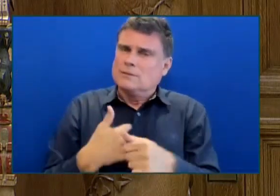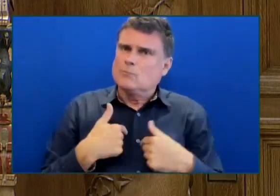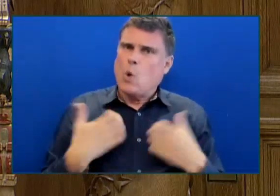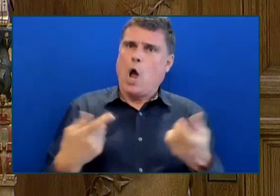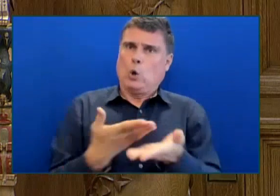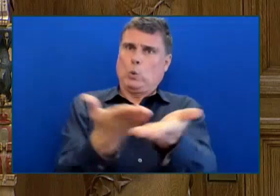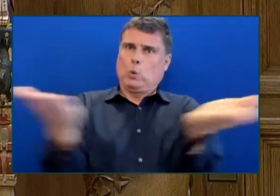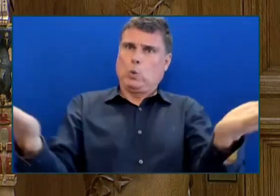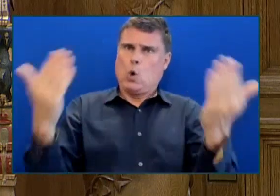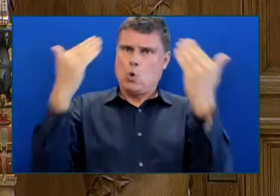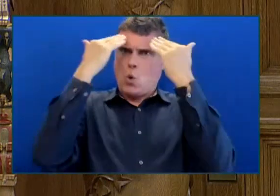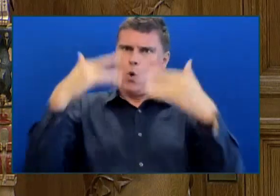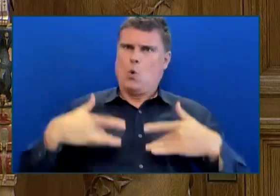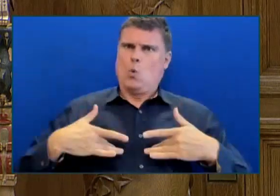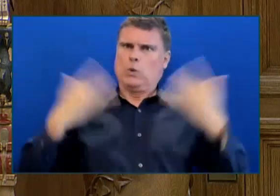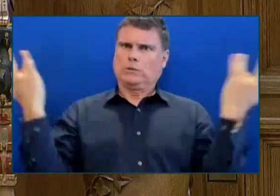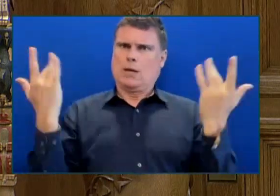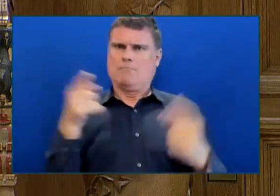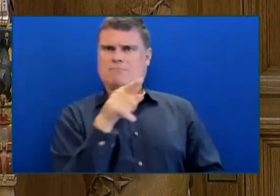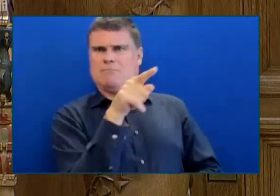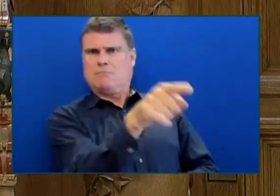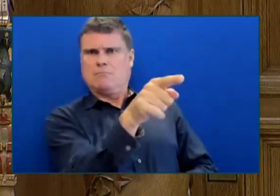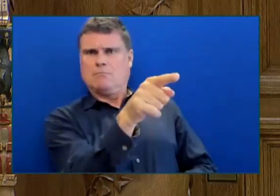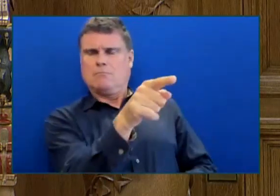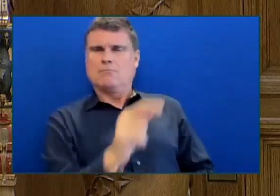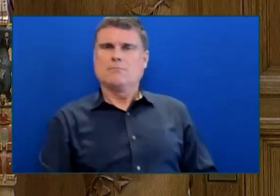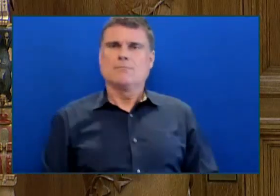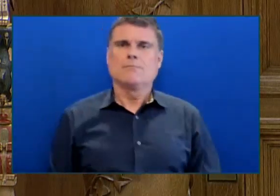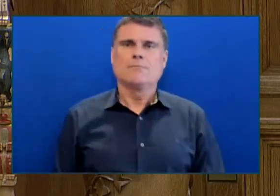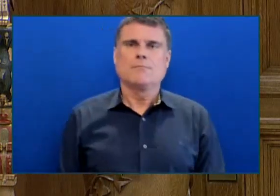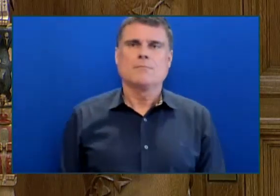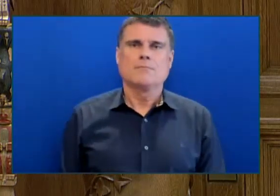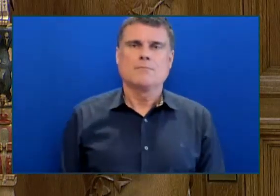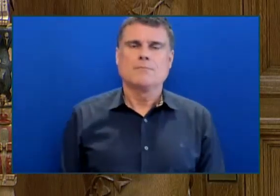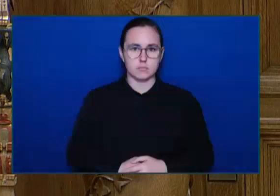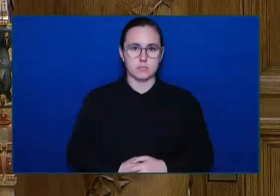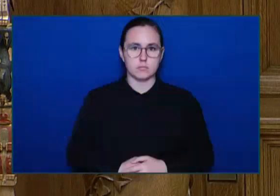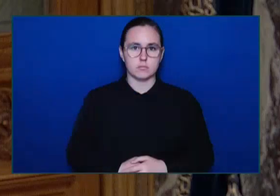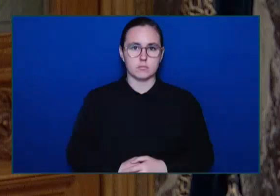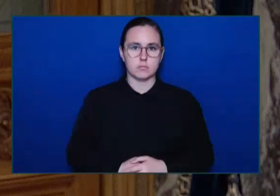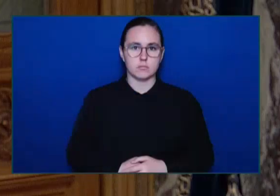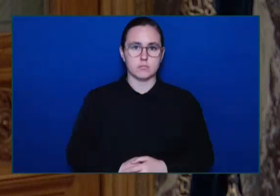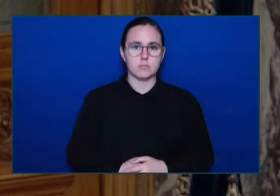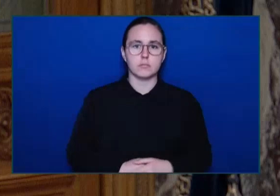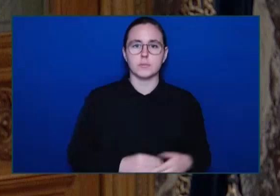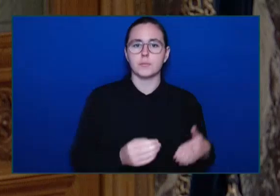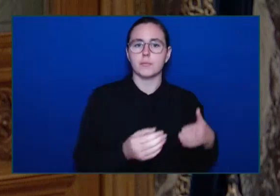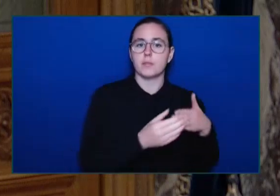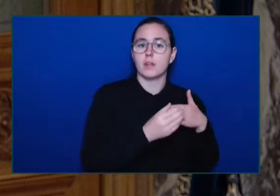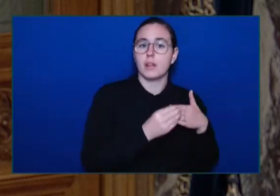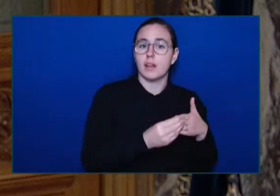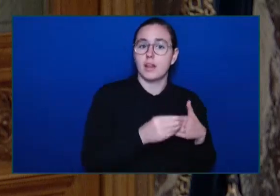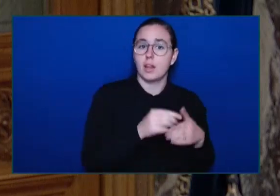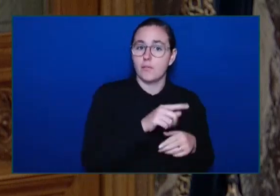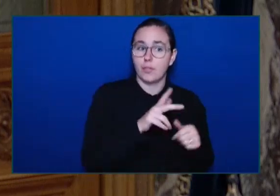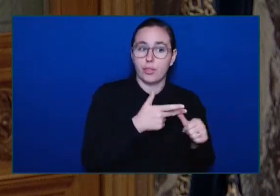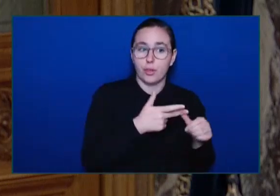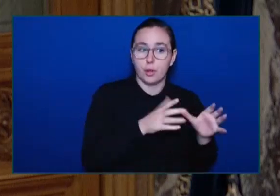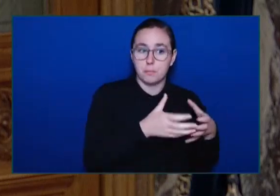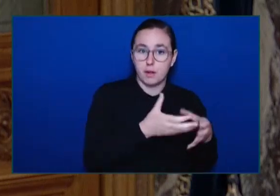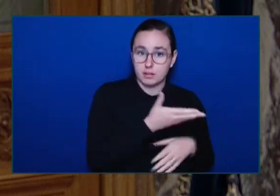Leader of the third party. Thank you, Honourable Speaker. Good to hear about the concern over direct award, no-bid contracts. Hopefully this government will look into